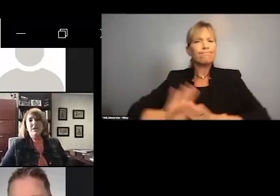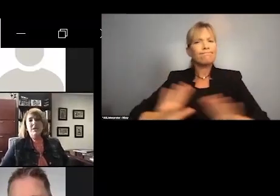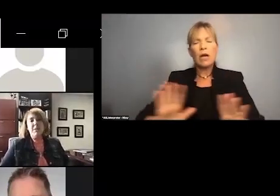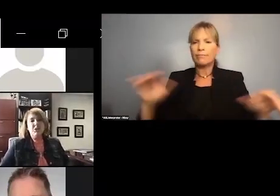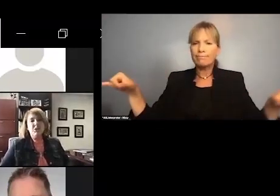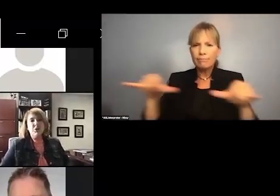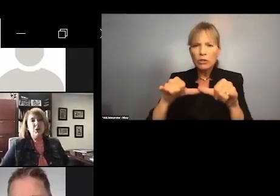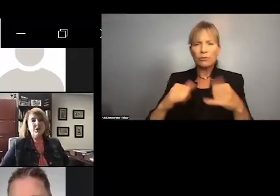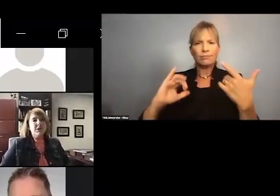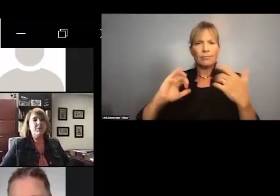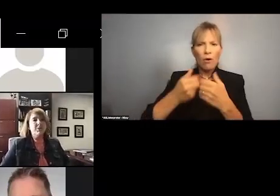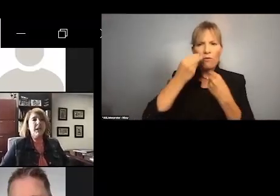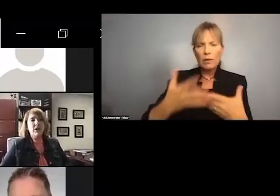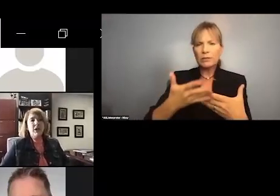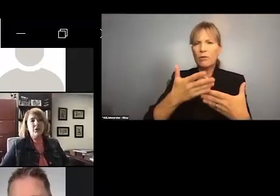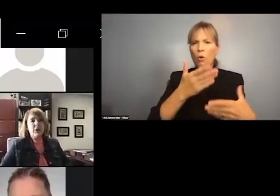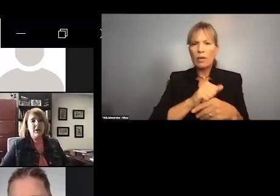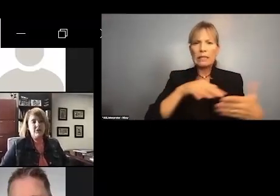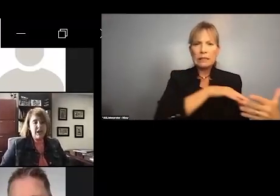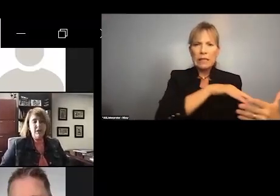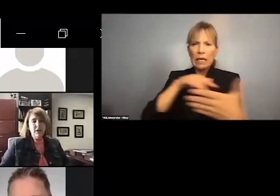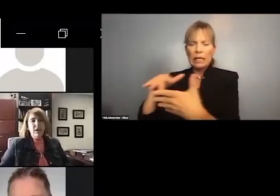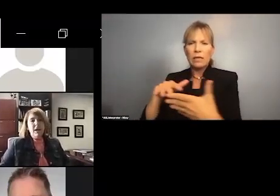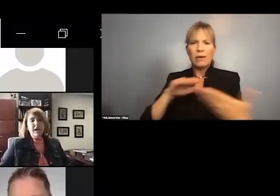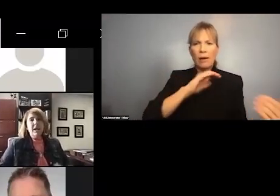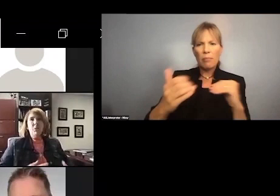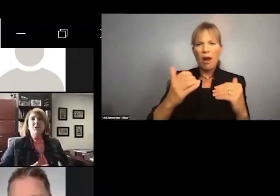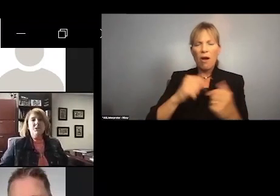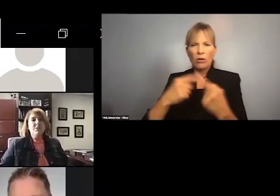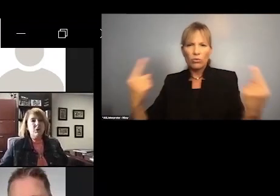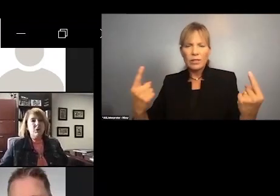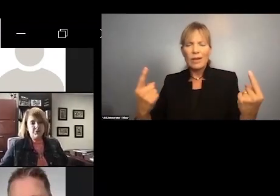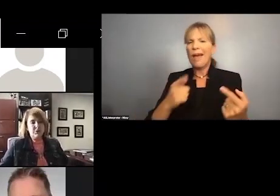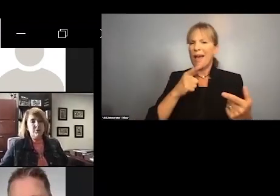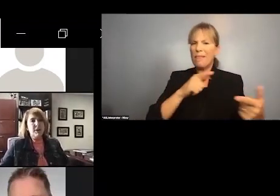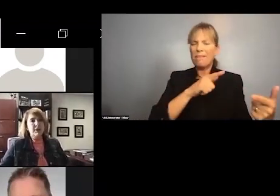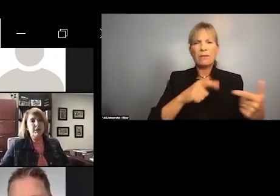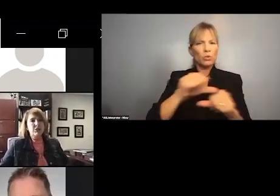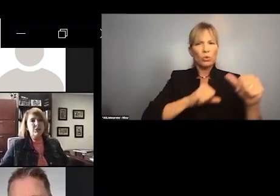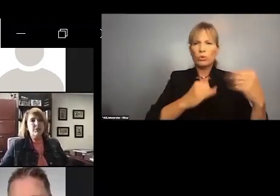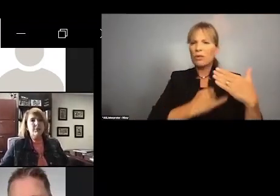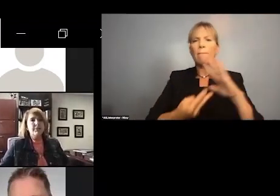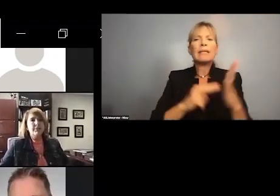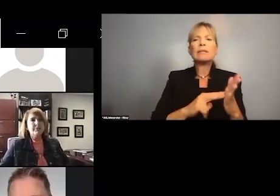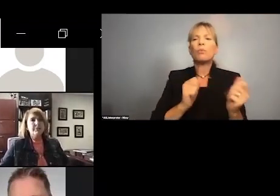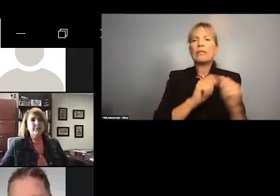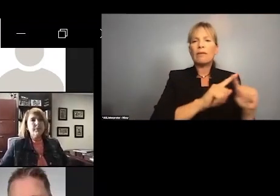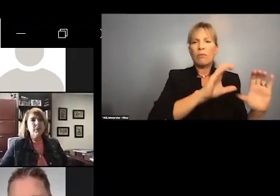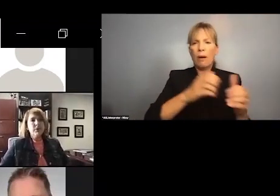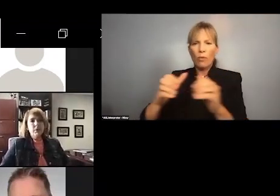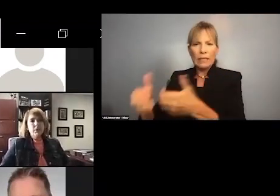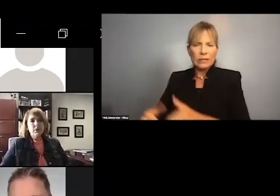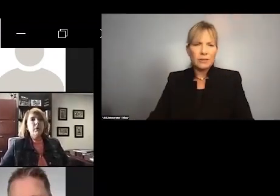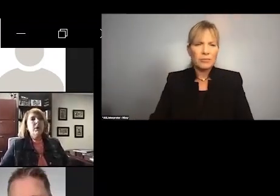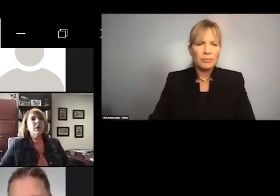how does the information across studies compare and contrast? And what does this mean across different populations?